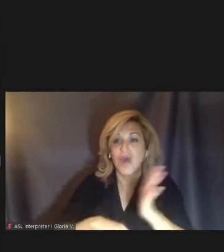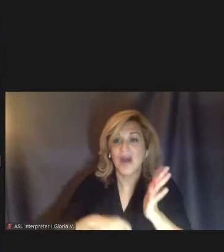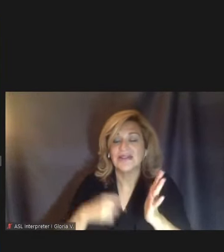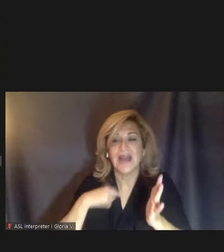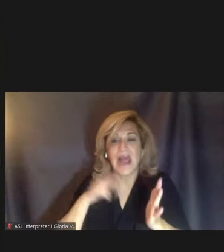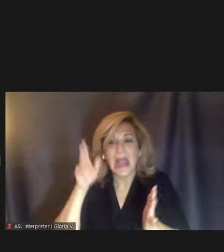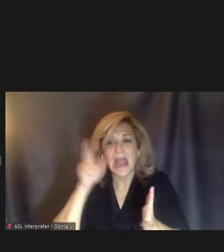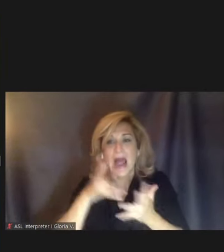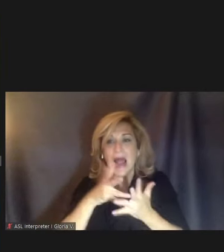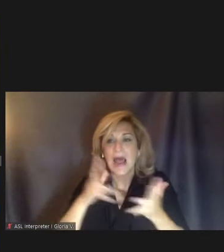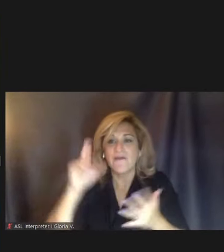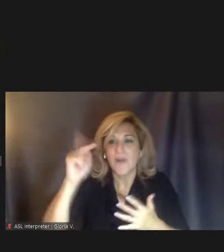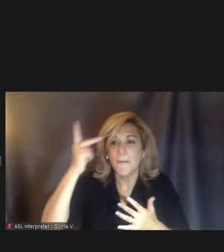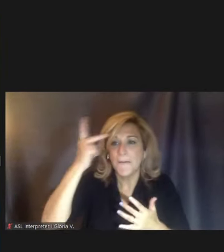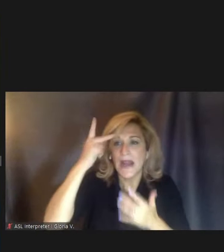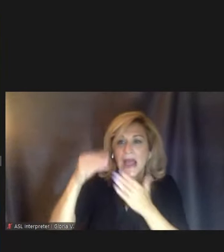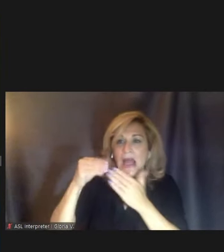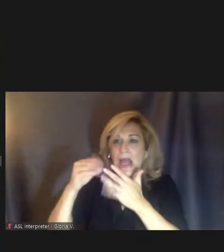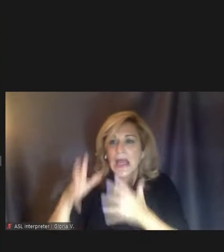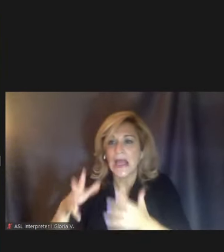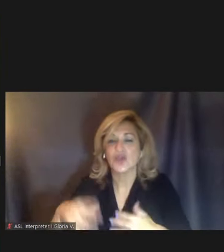both political leaders and